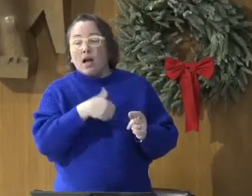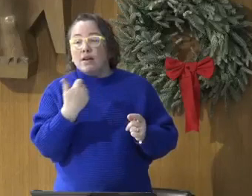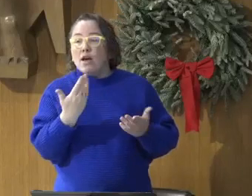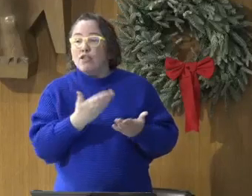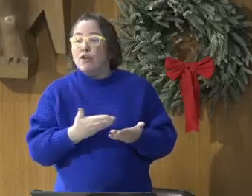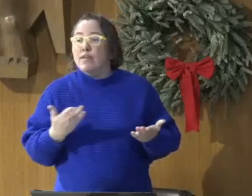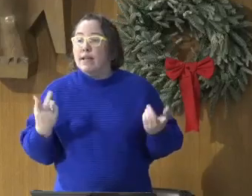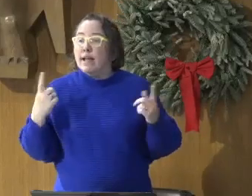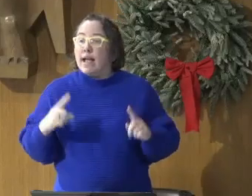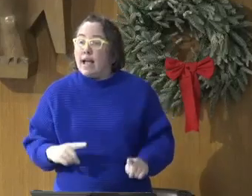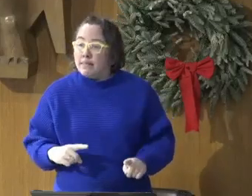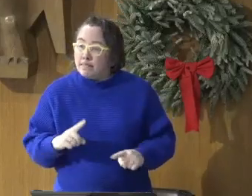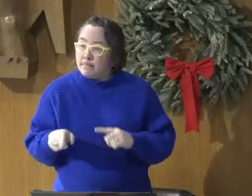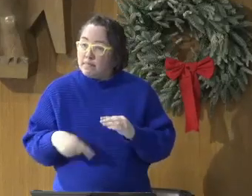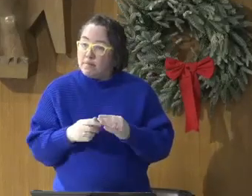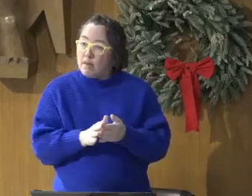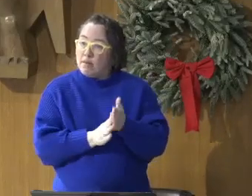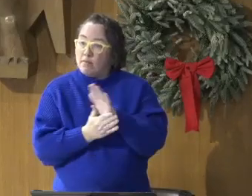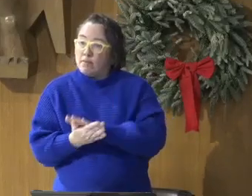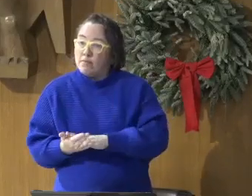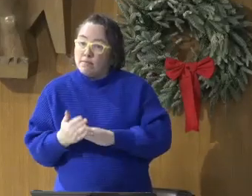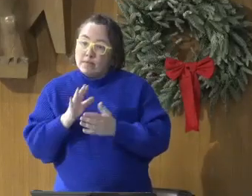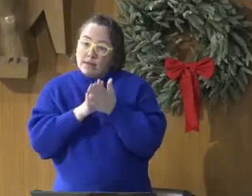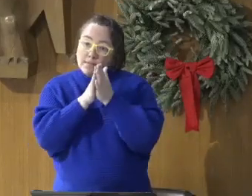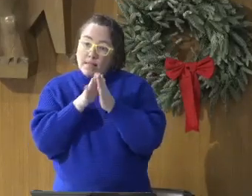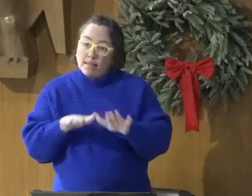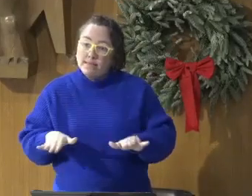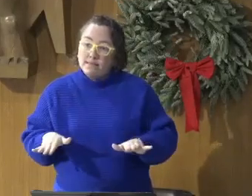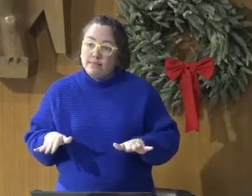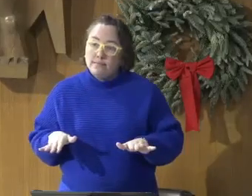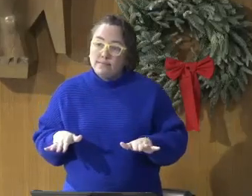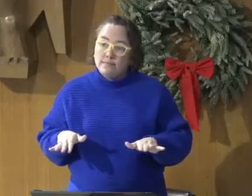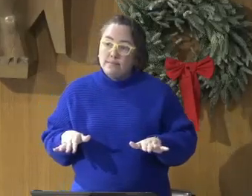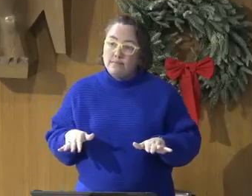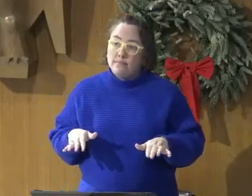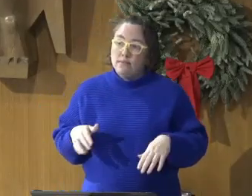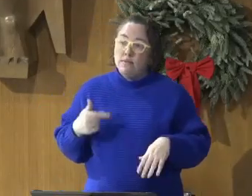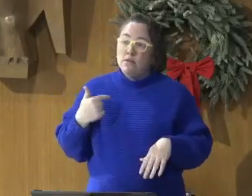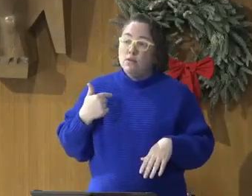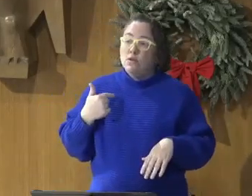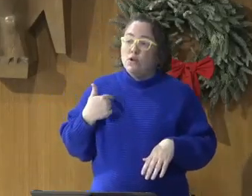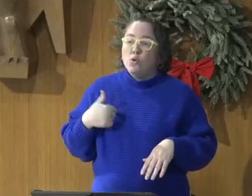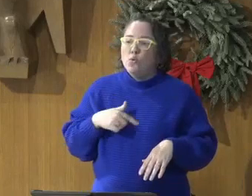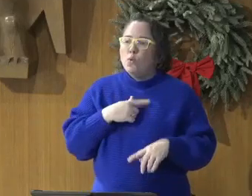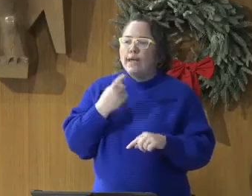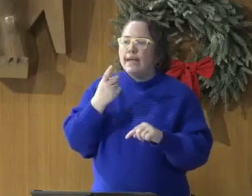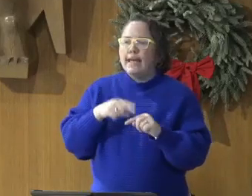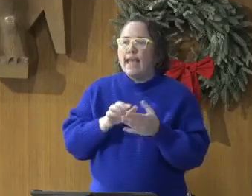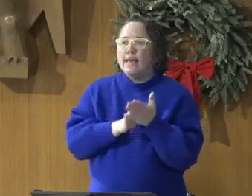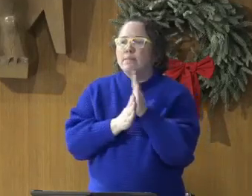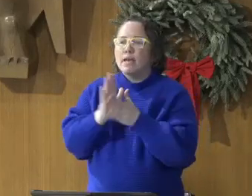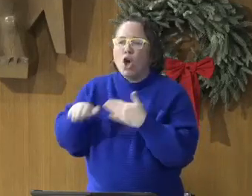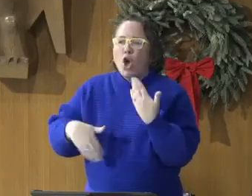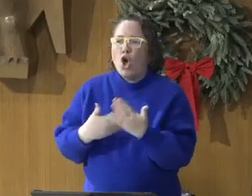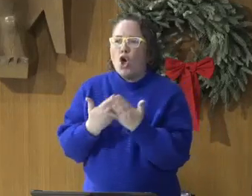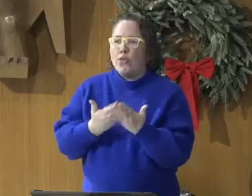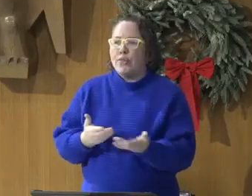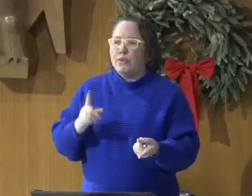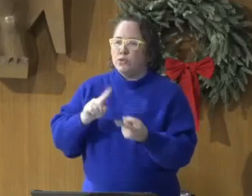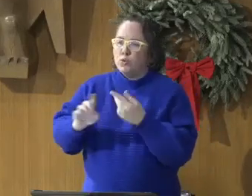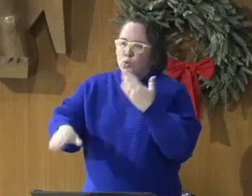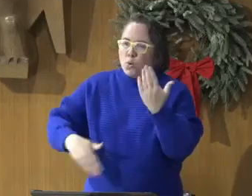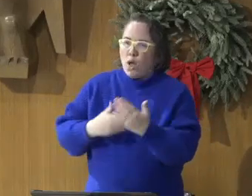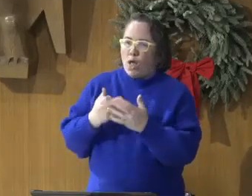here about being a blessing. We cannot be all things to all people.